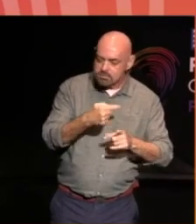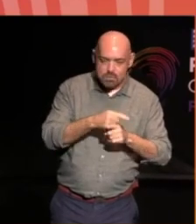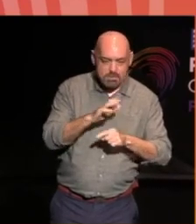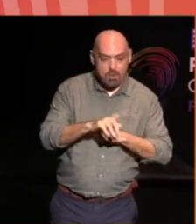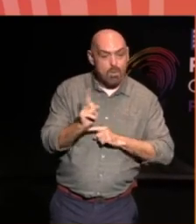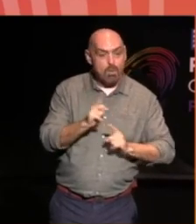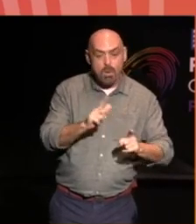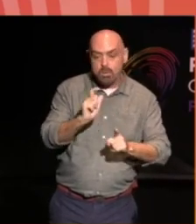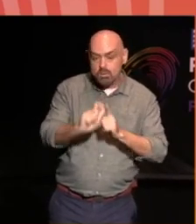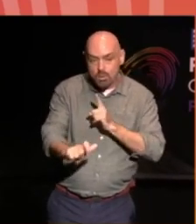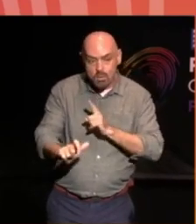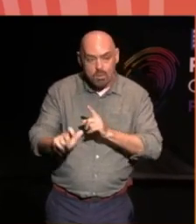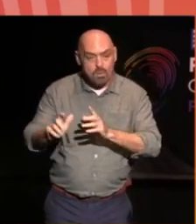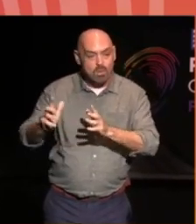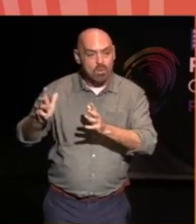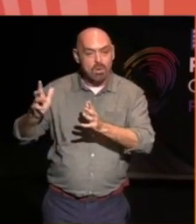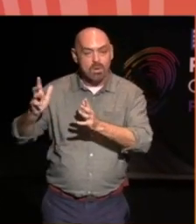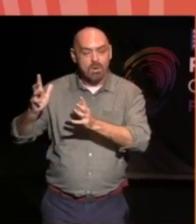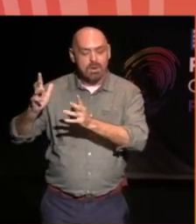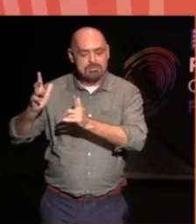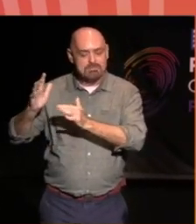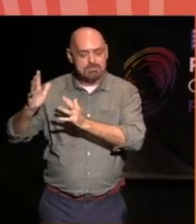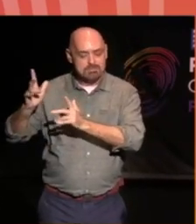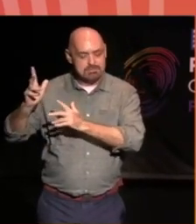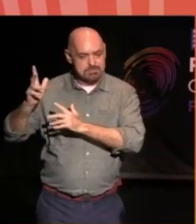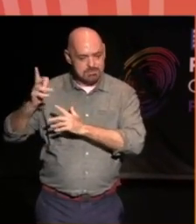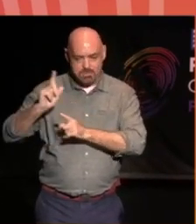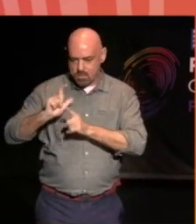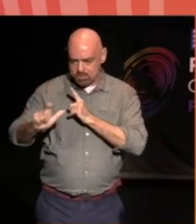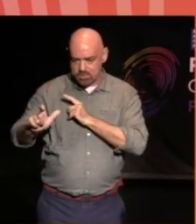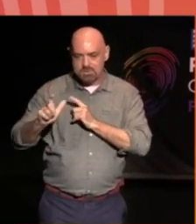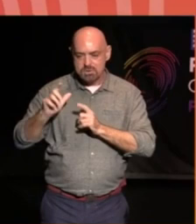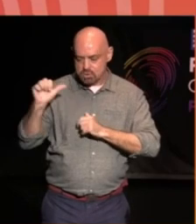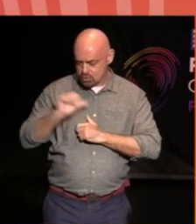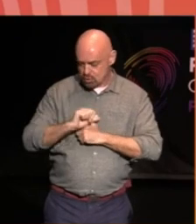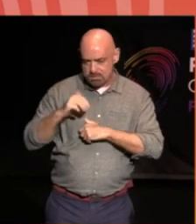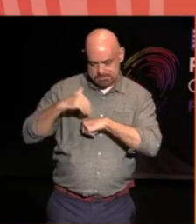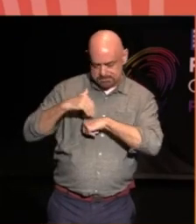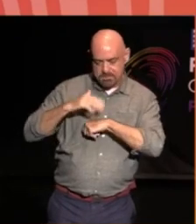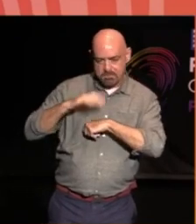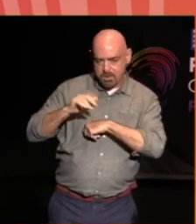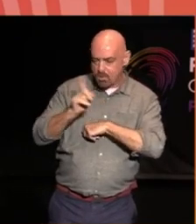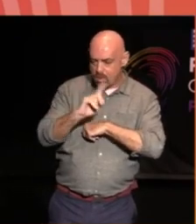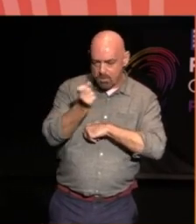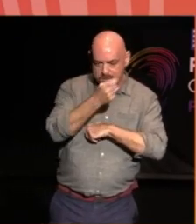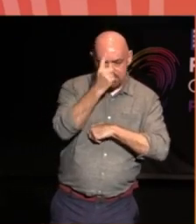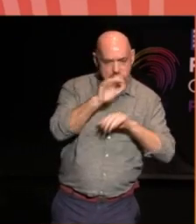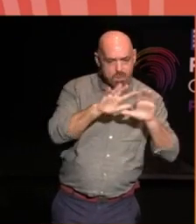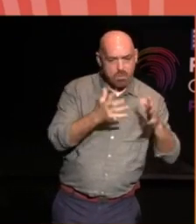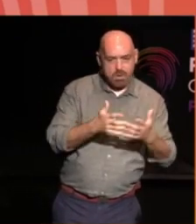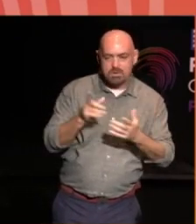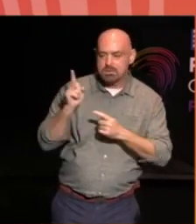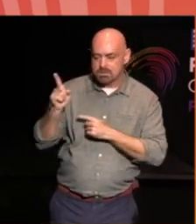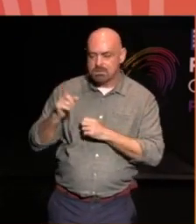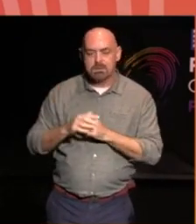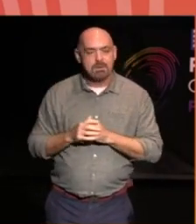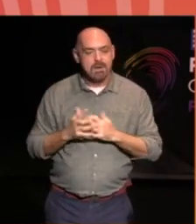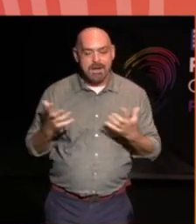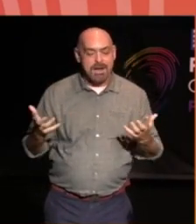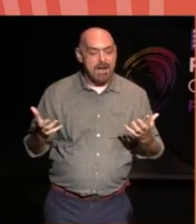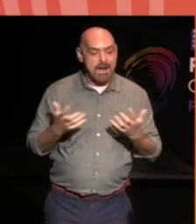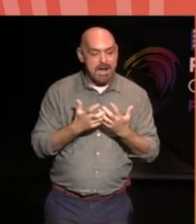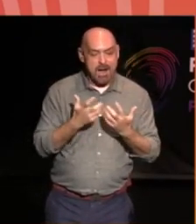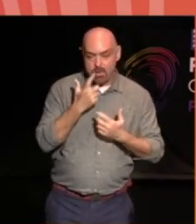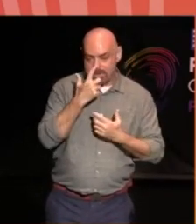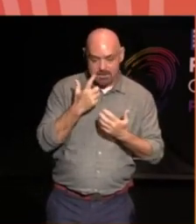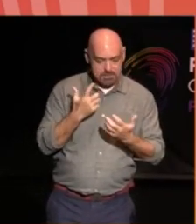we do and every day is shaped by what we understand about the world and how we understand